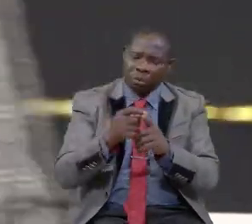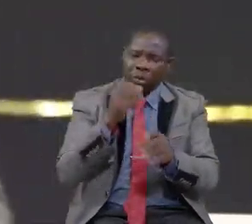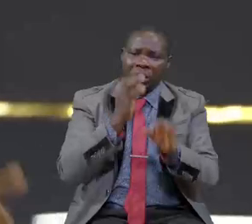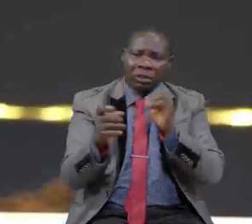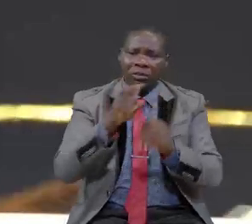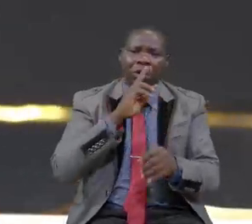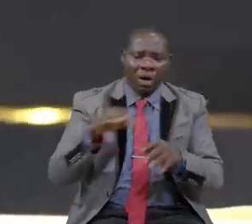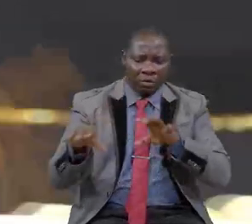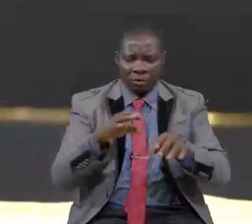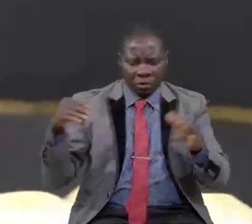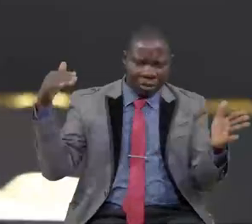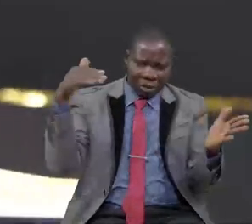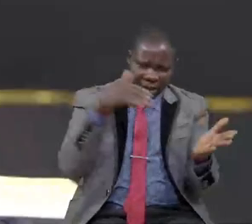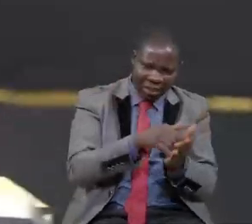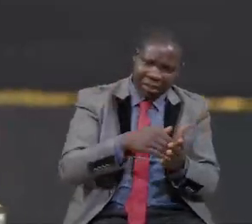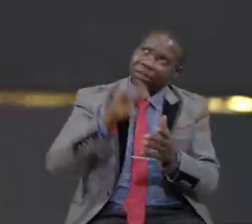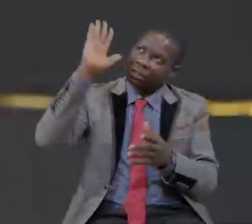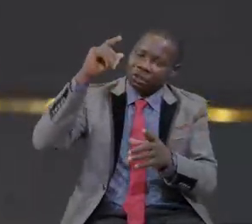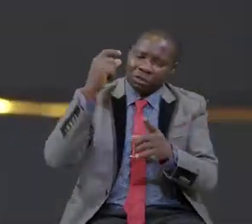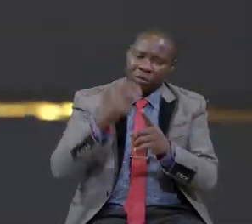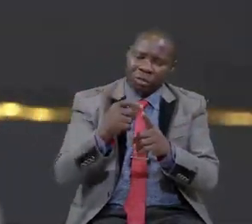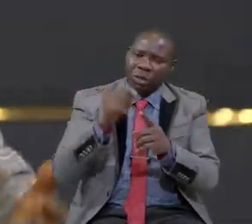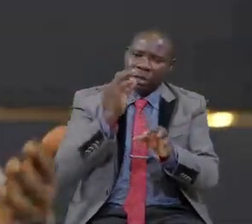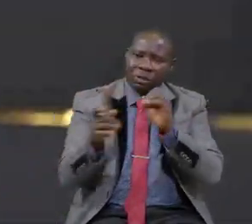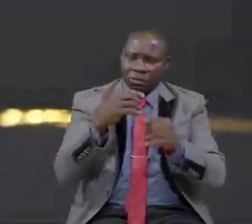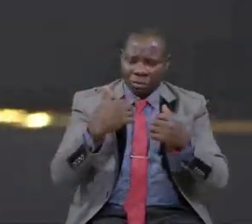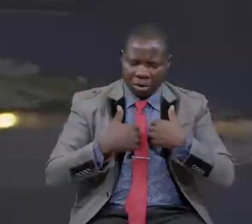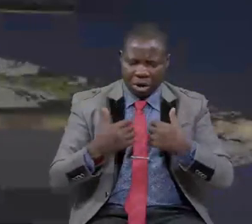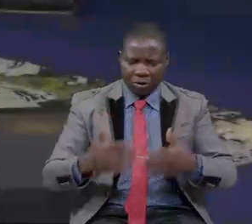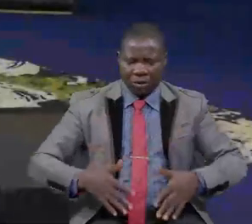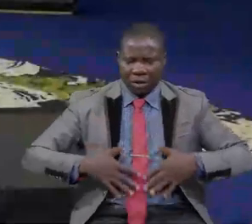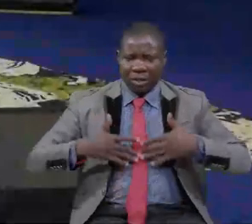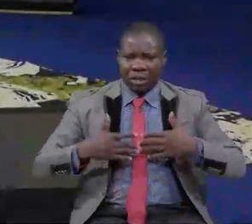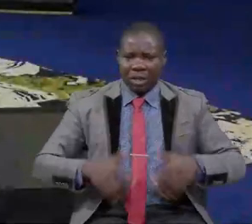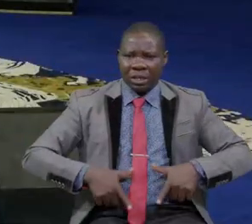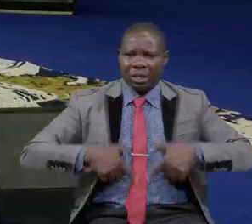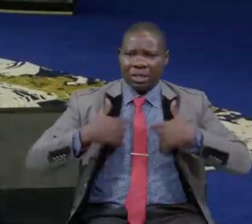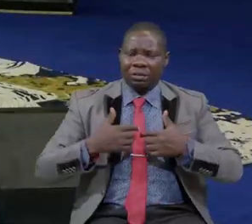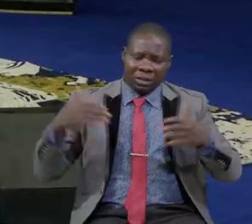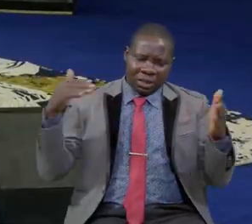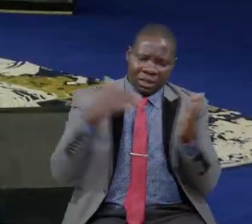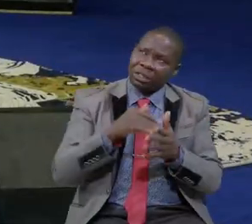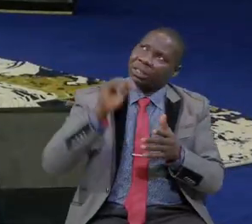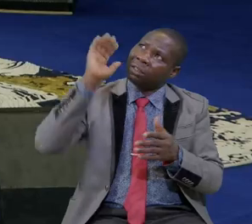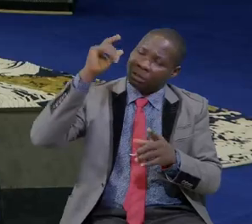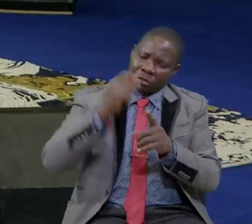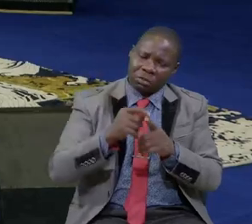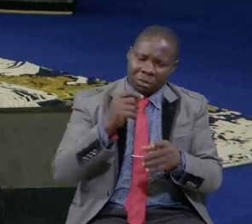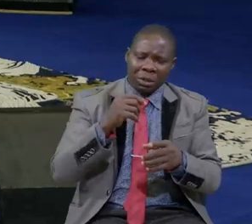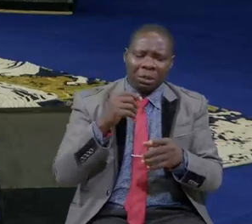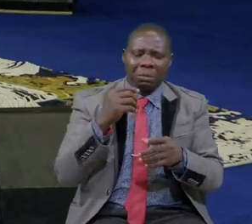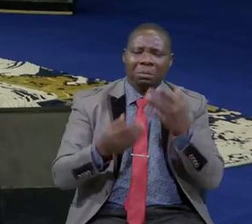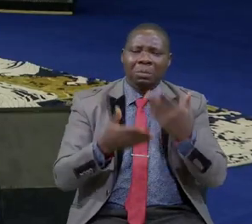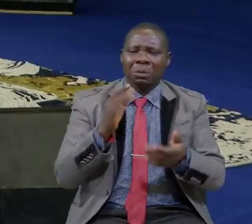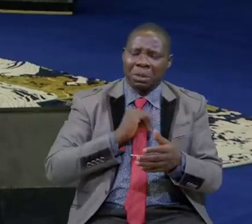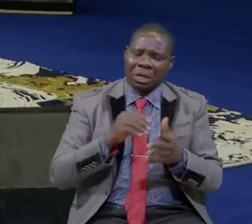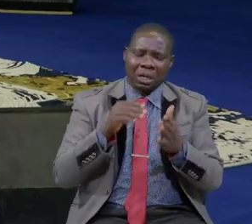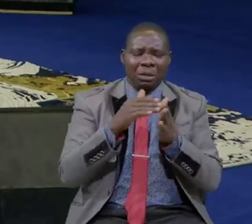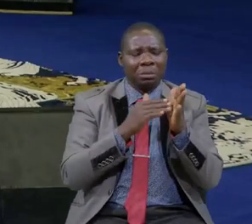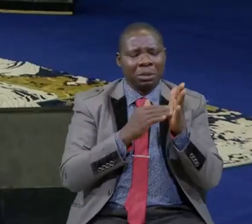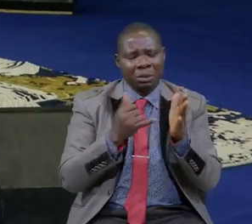if you have lived contrary to his word, whether I mention it or not, you'll face